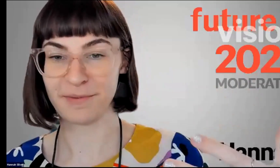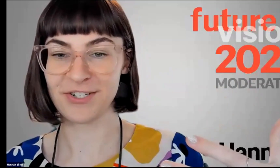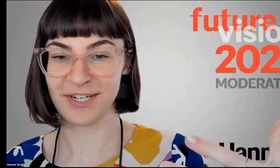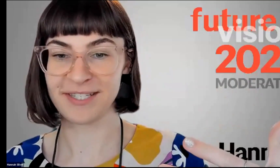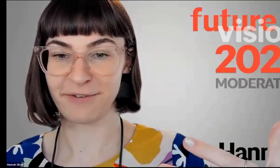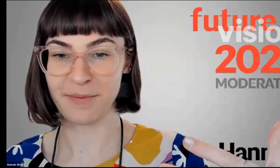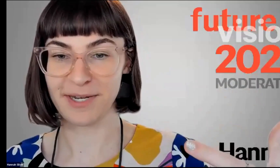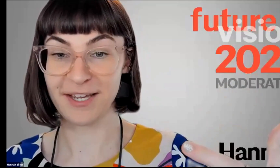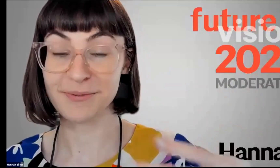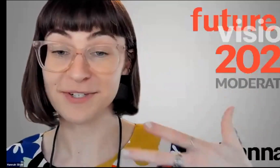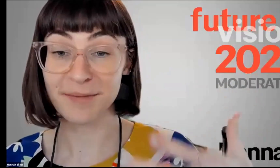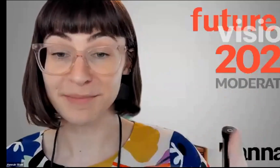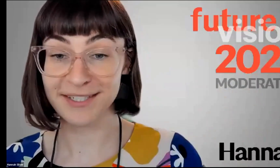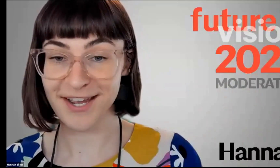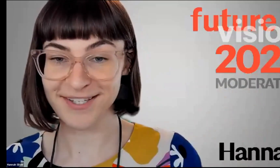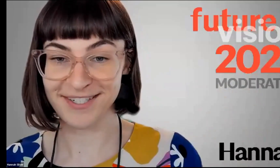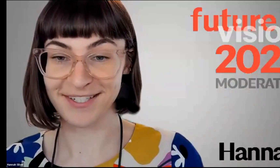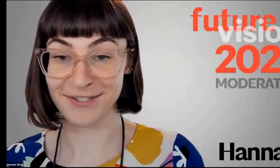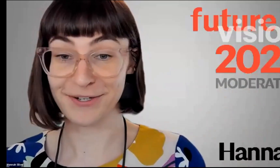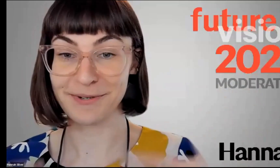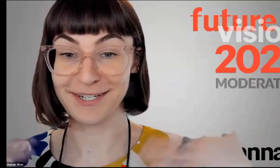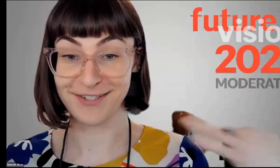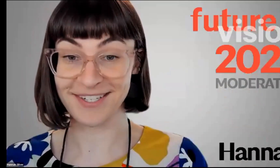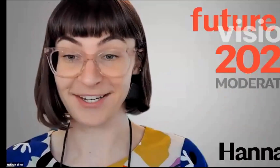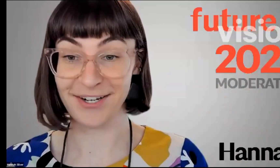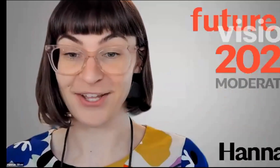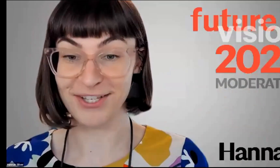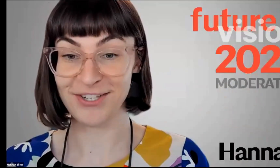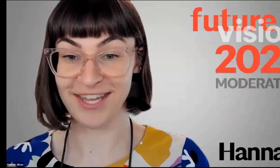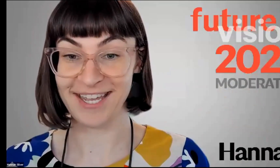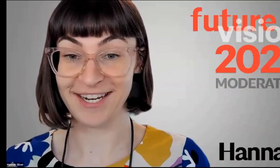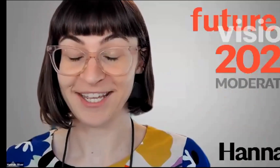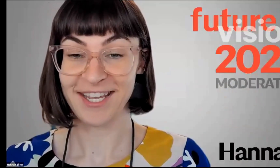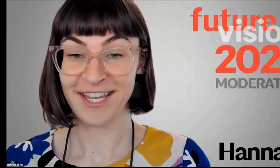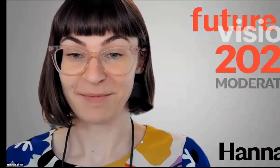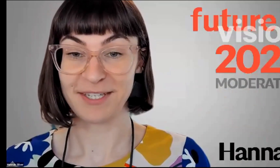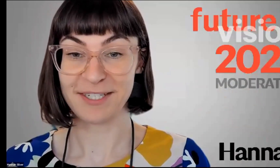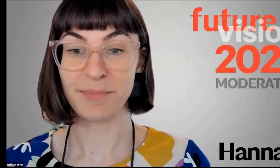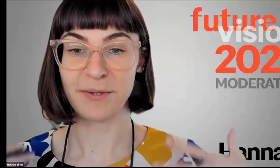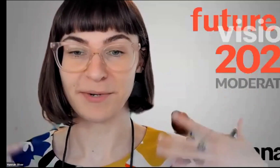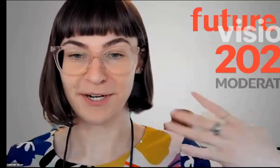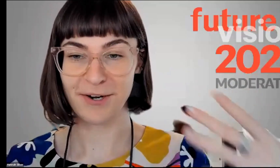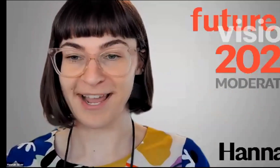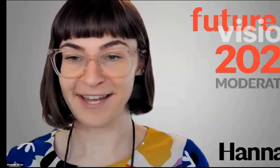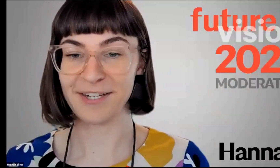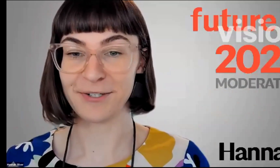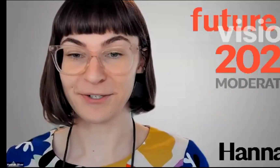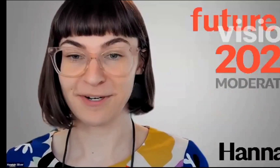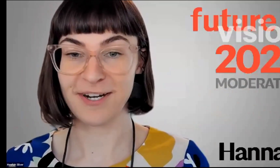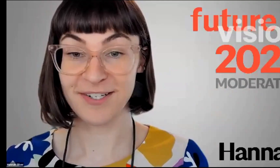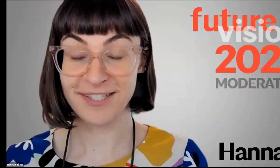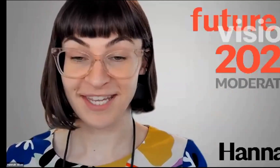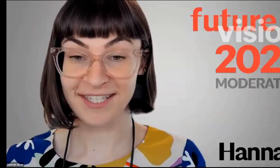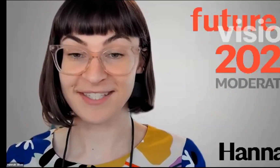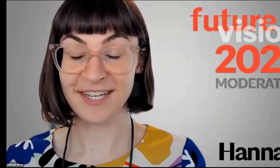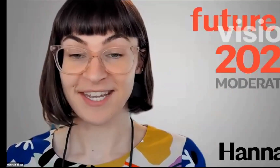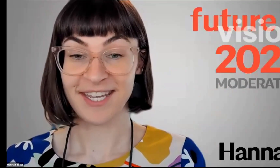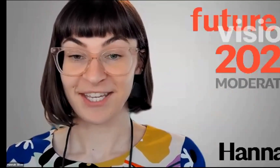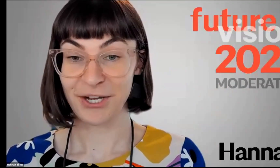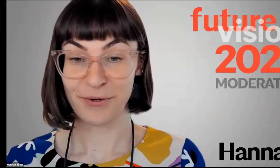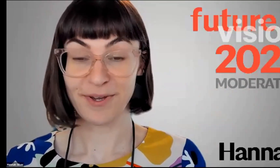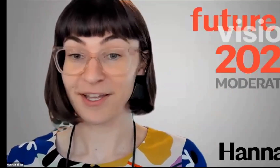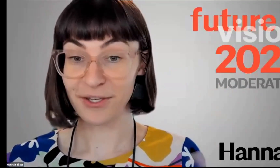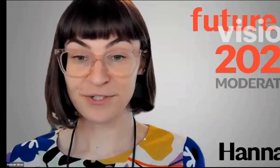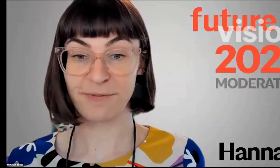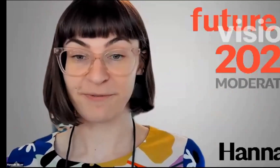of information as everybody else, which can be exhausting. So I do want to just acknowledge that. I mean, to be where you're at in your careers is,